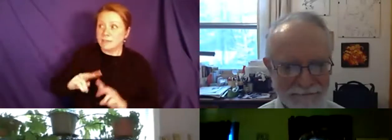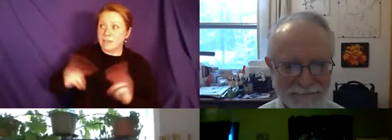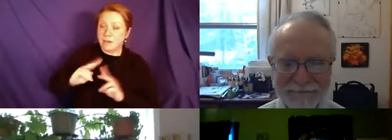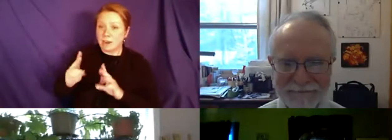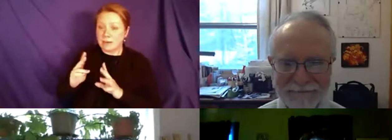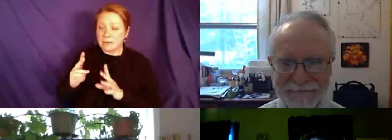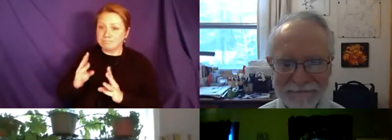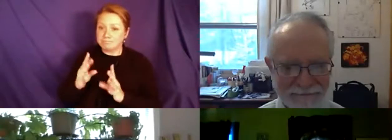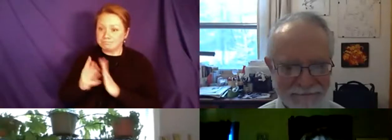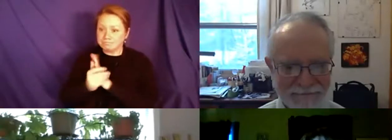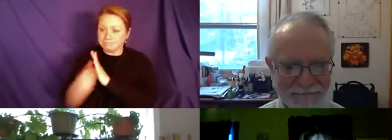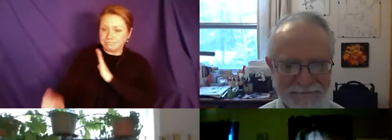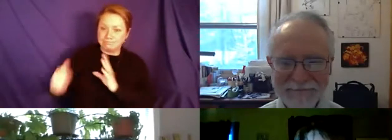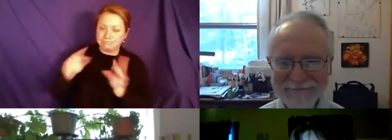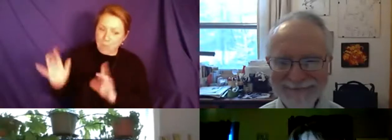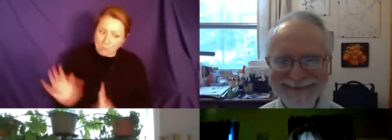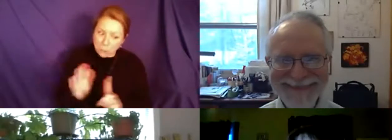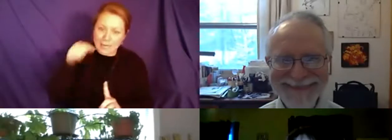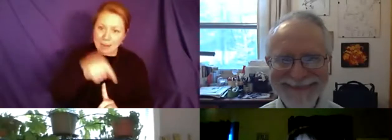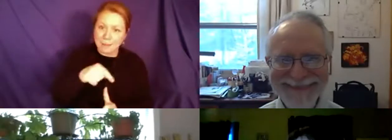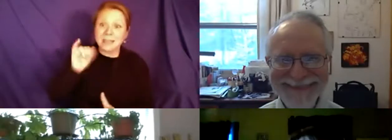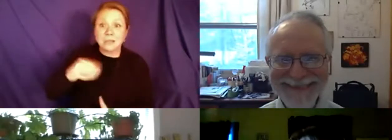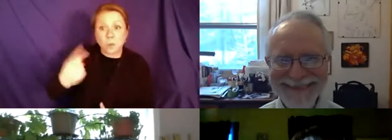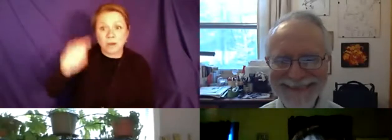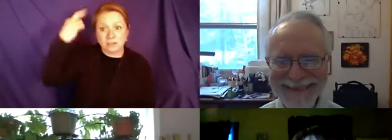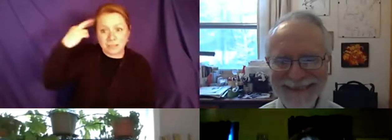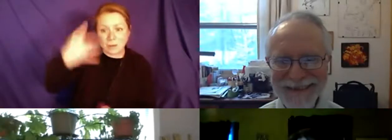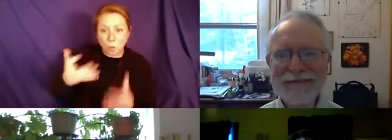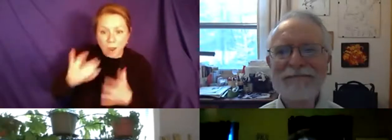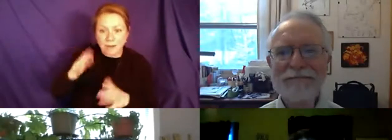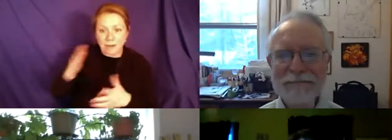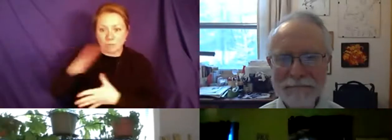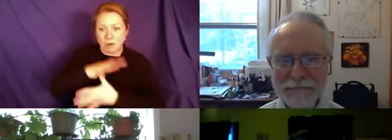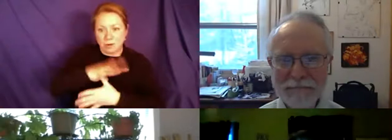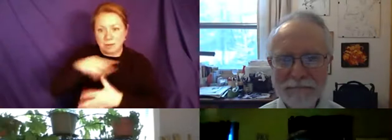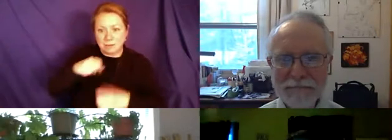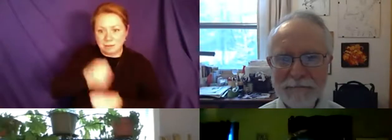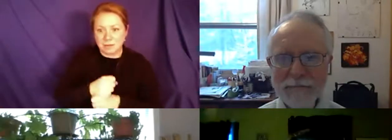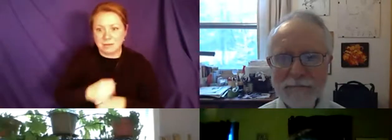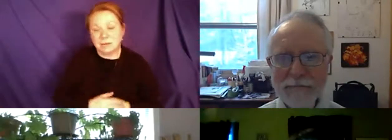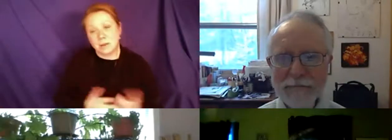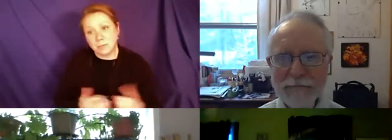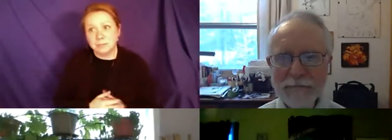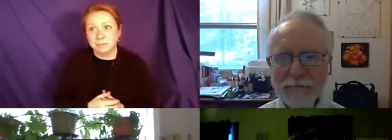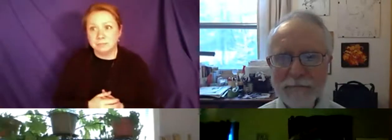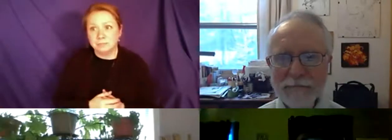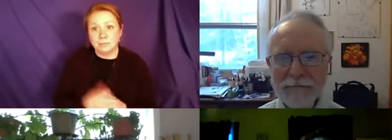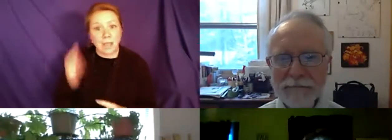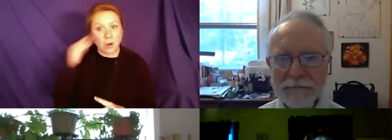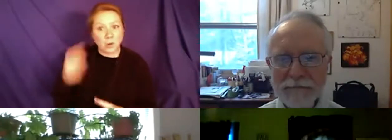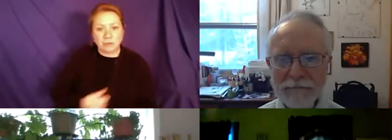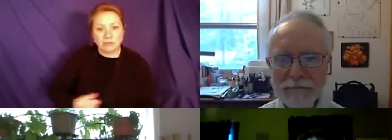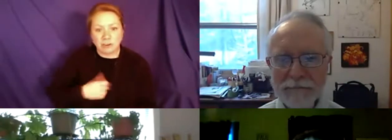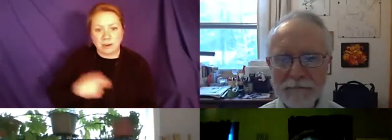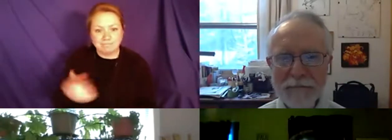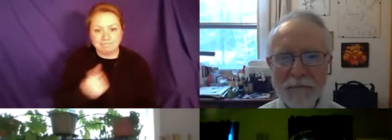and pushing yes. him on it, which is one of the reasons that he really wanted it as a priority this year. So I know he regretted it as